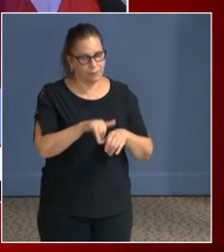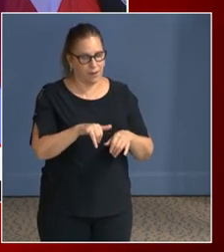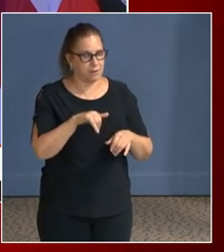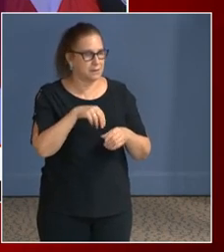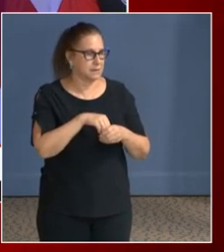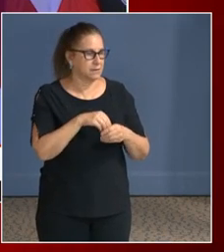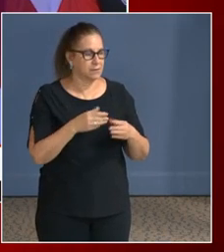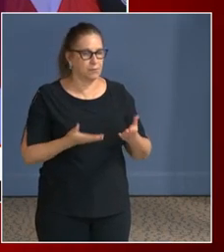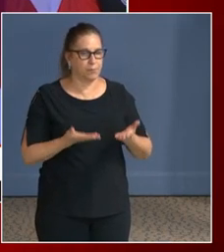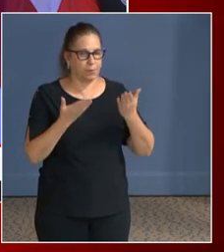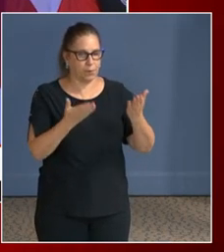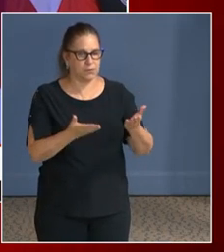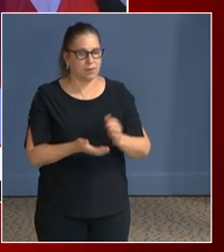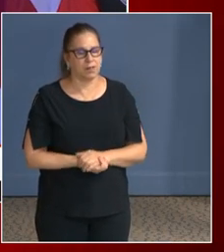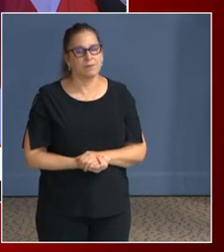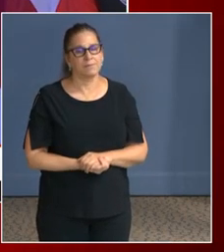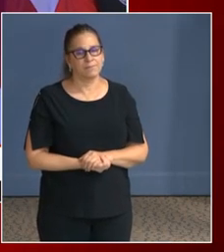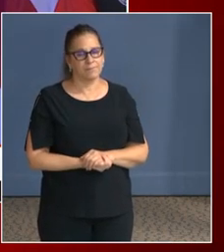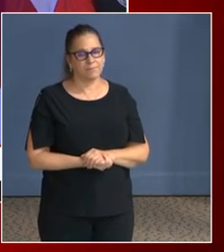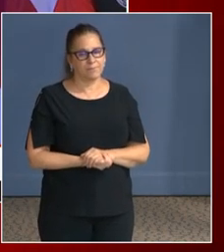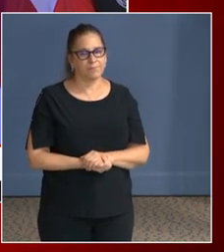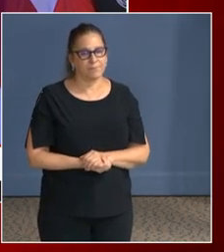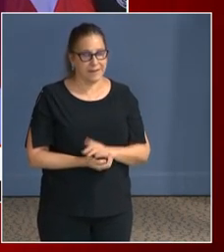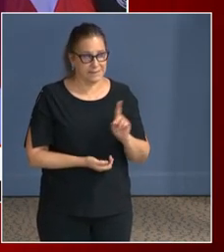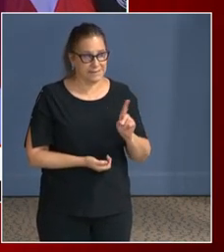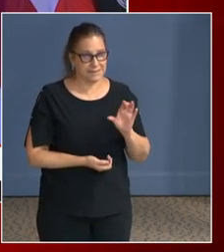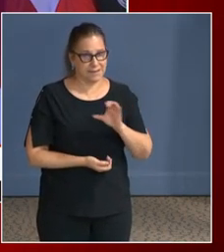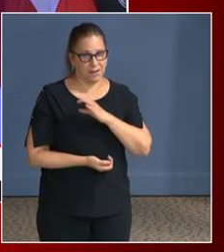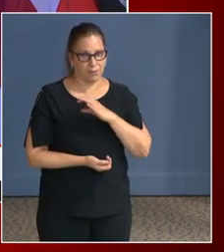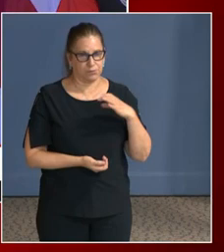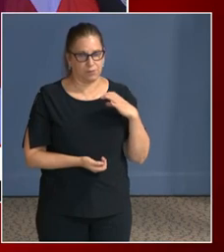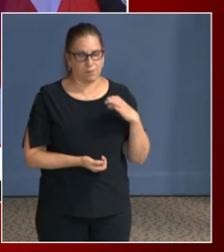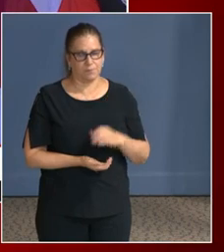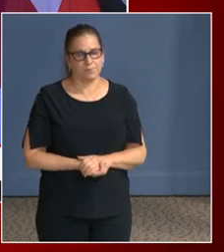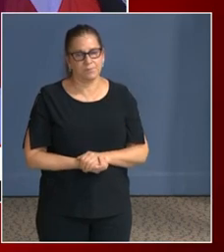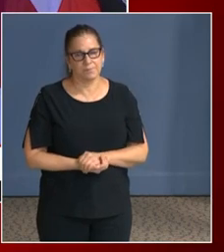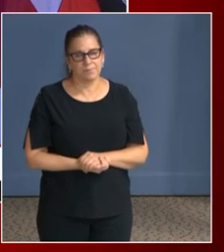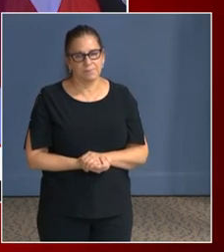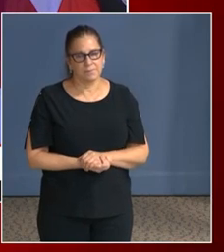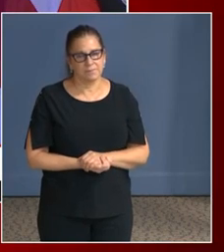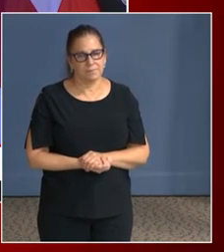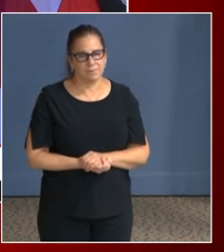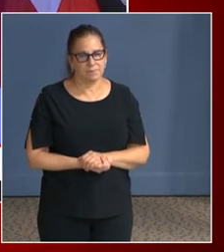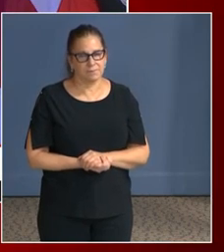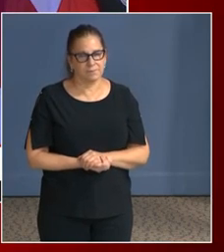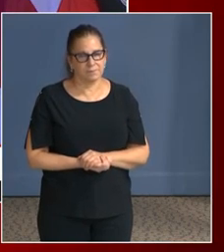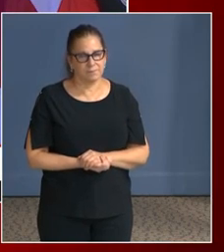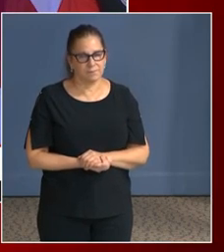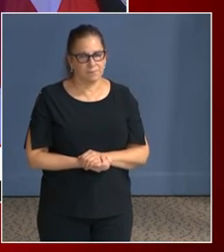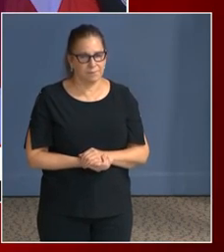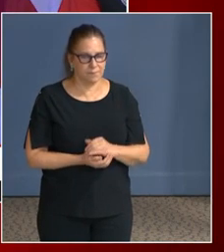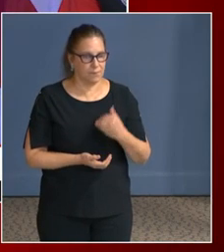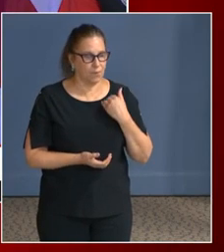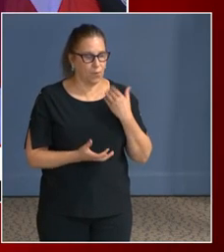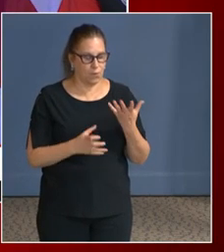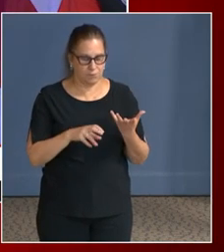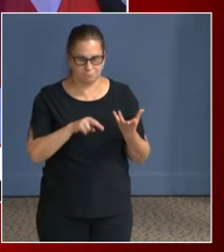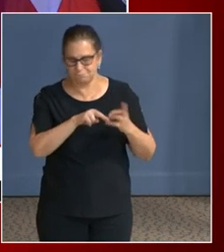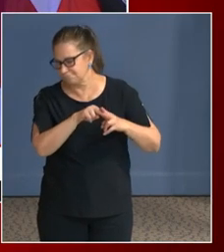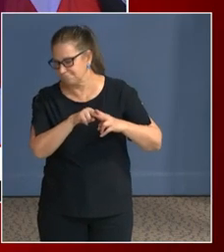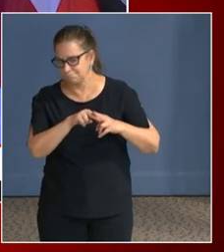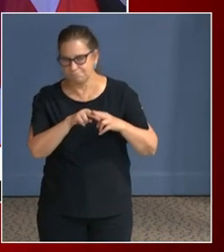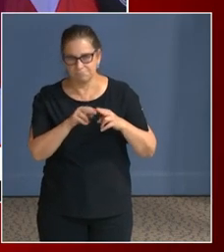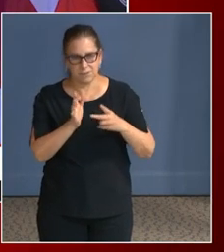We initially, I think, wanted to more than double the cadet program, which is wildly successful for